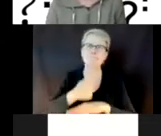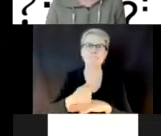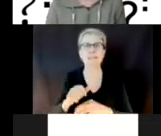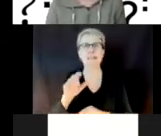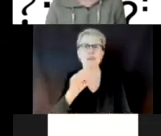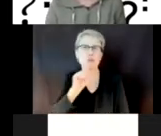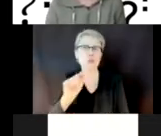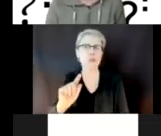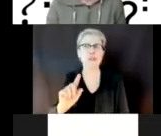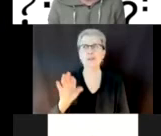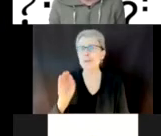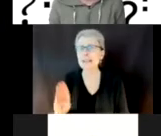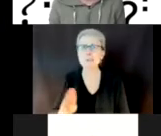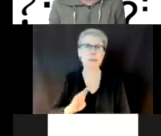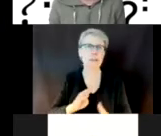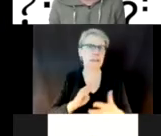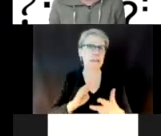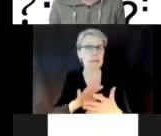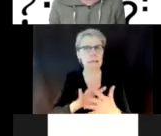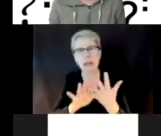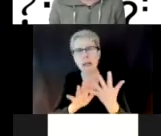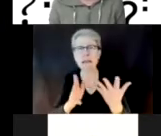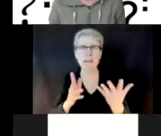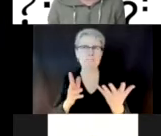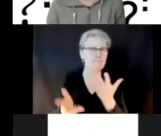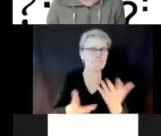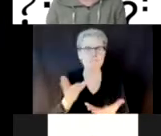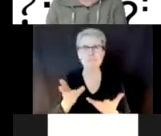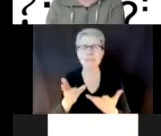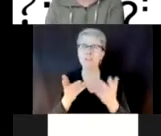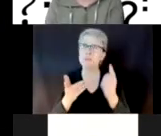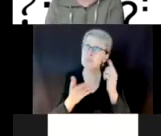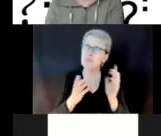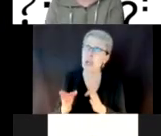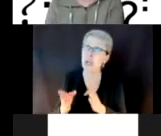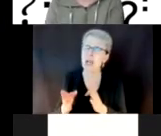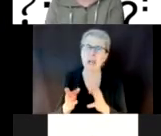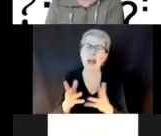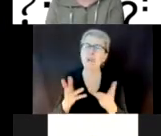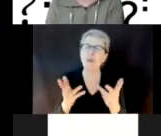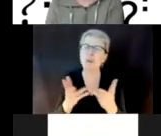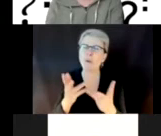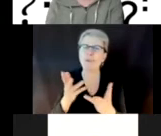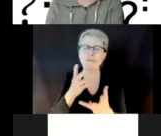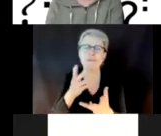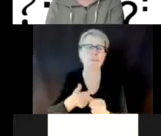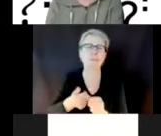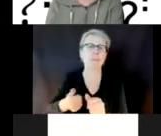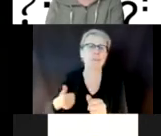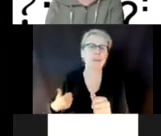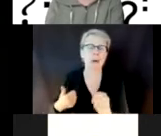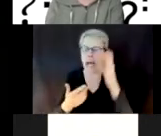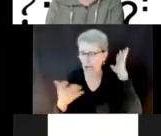don't really know what to do. We might have a plan, lose track of it, but know we need to post something. And so you just